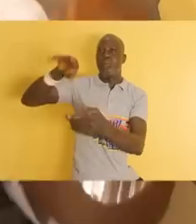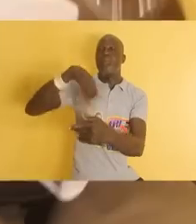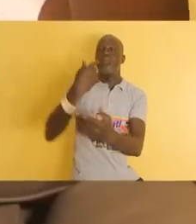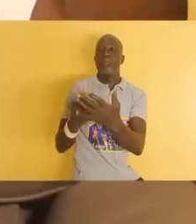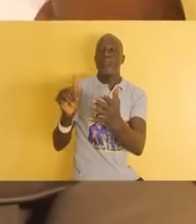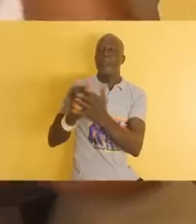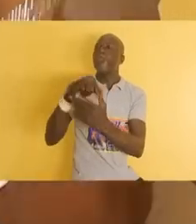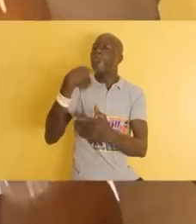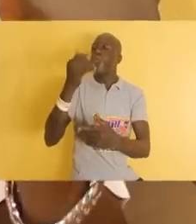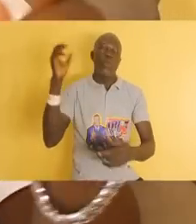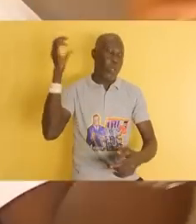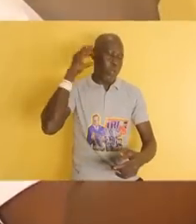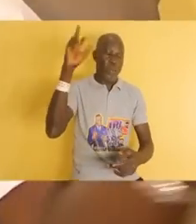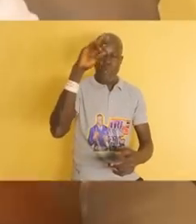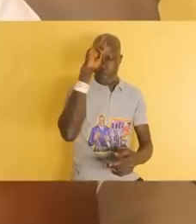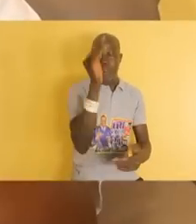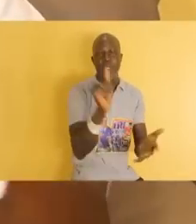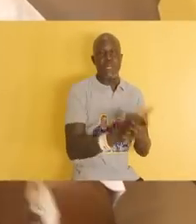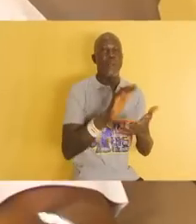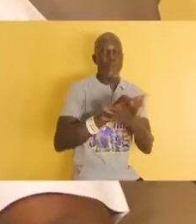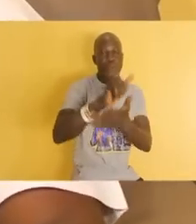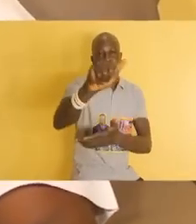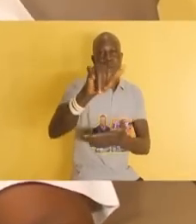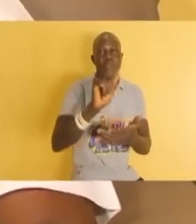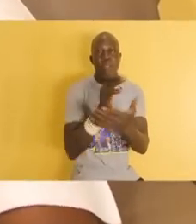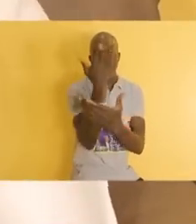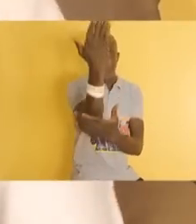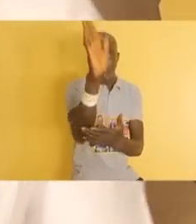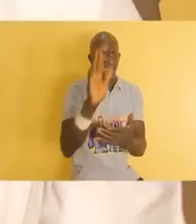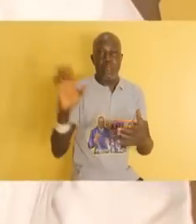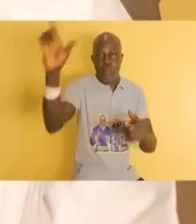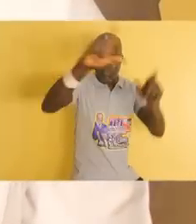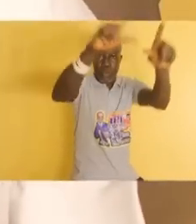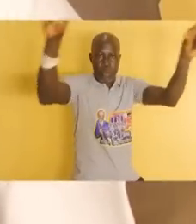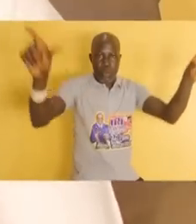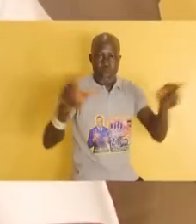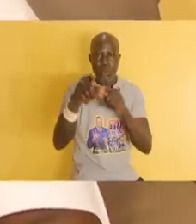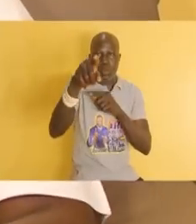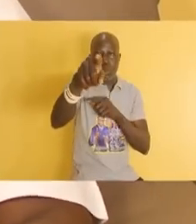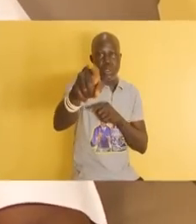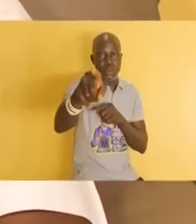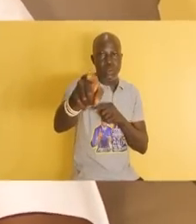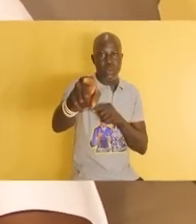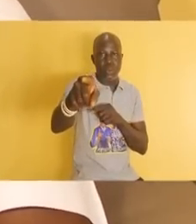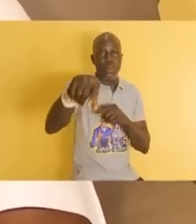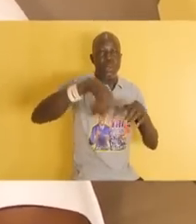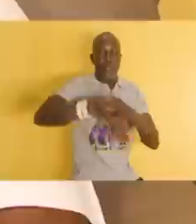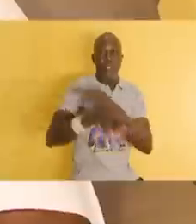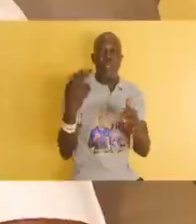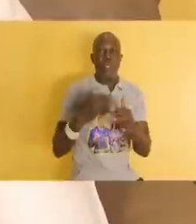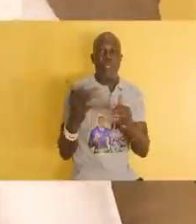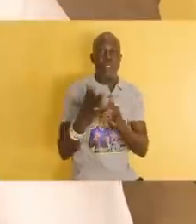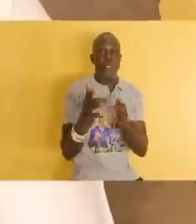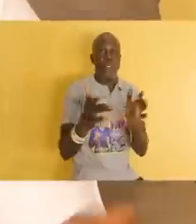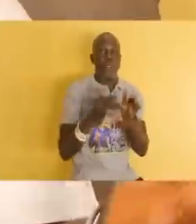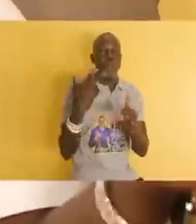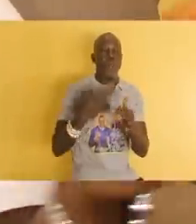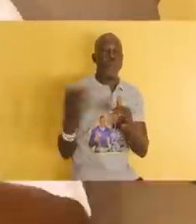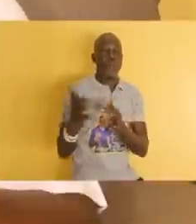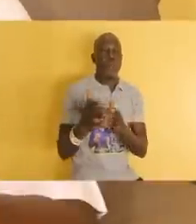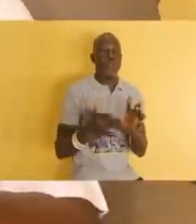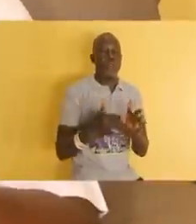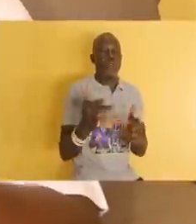fetch you. That you want me to come. Who is me that believe? Oh, when you march away. Amen. That end will occur. In the name of